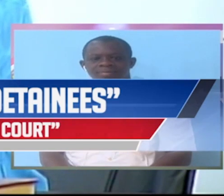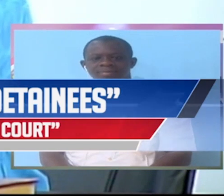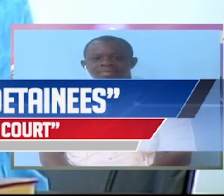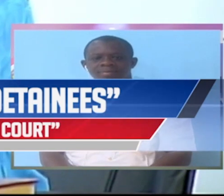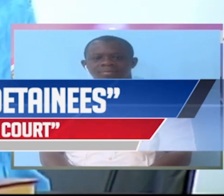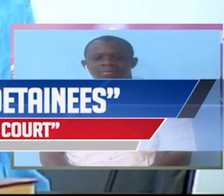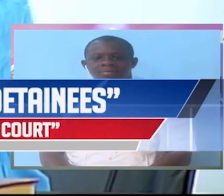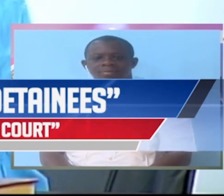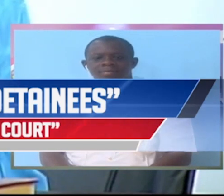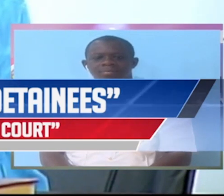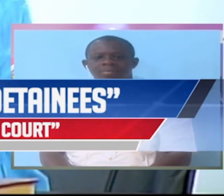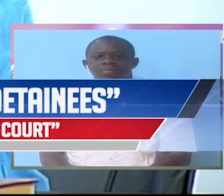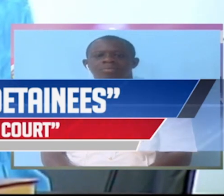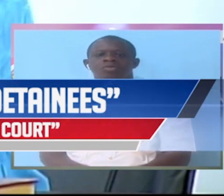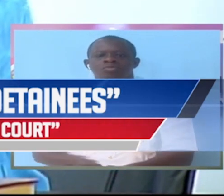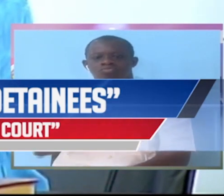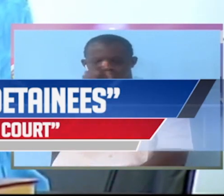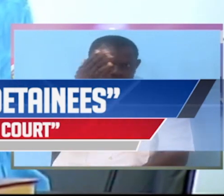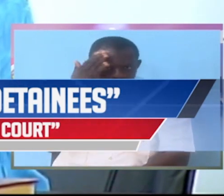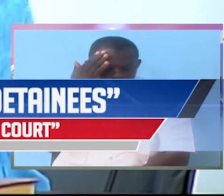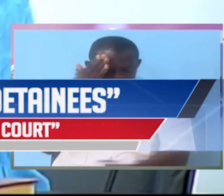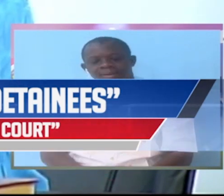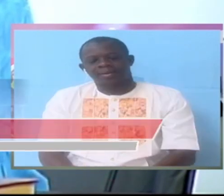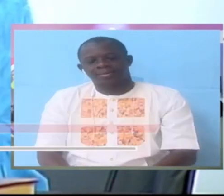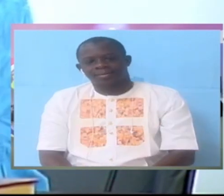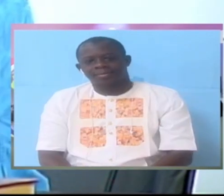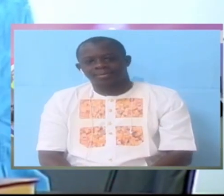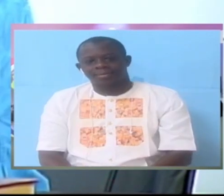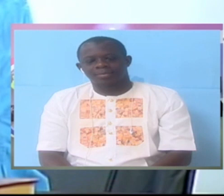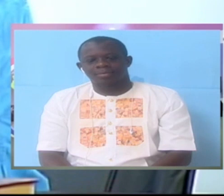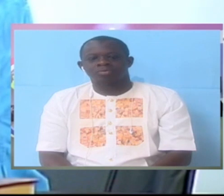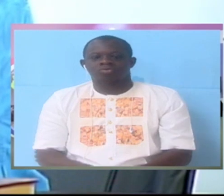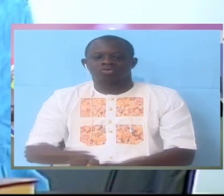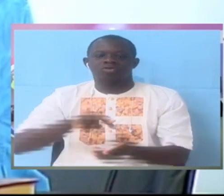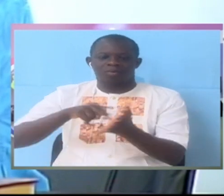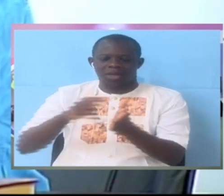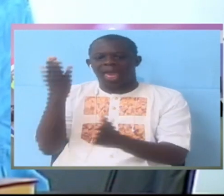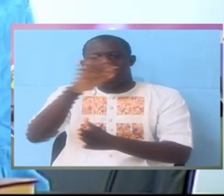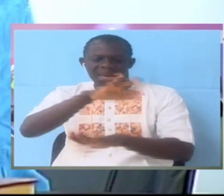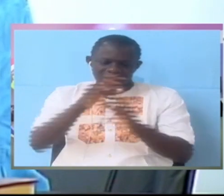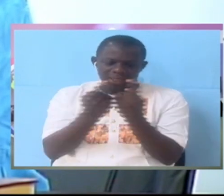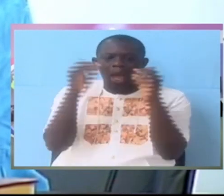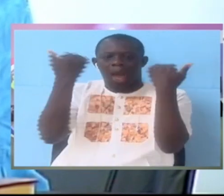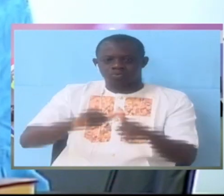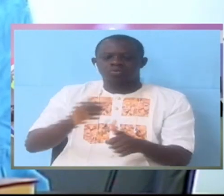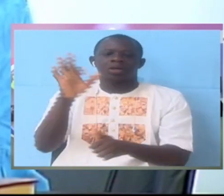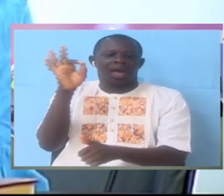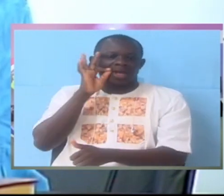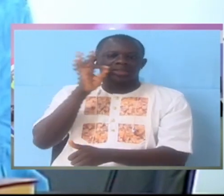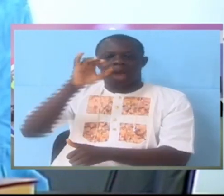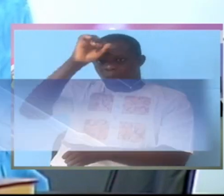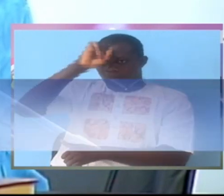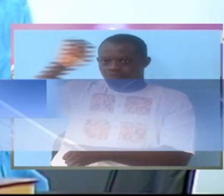You know, the NIA is directly under the president's office, so we are answerable to the president. The witness told the commission